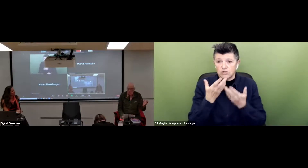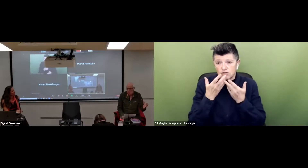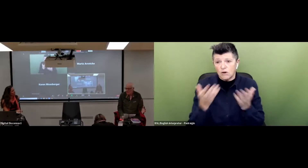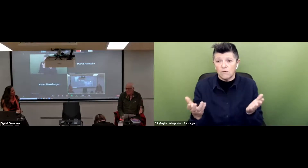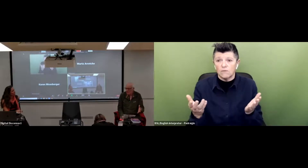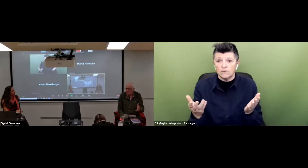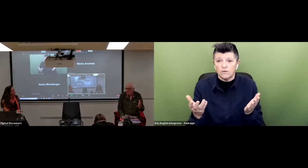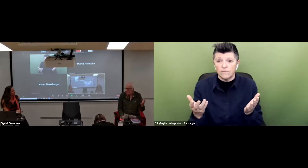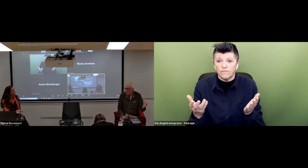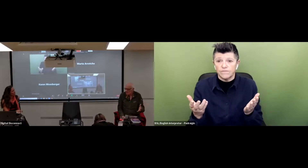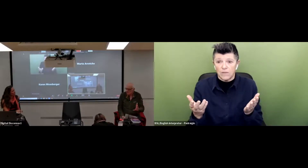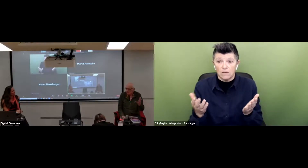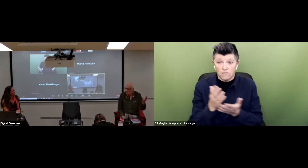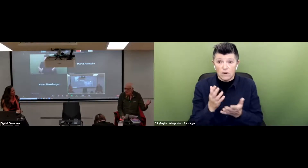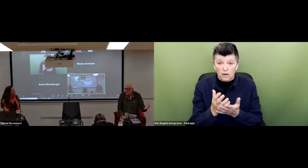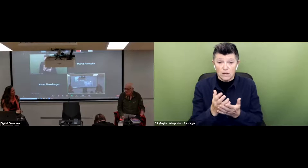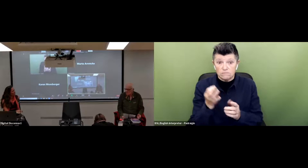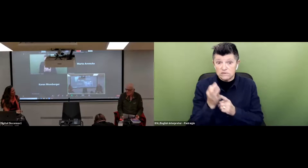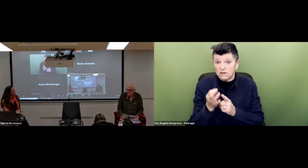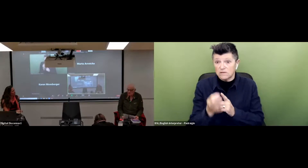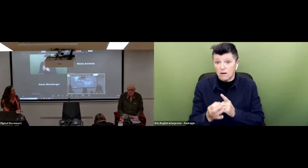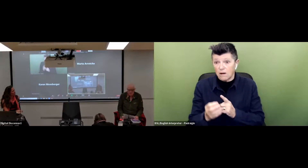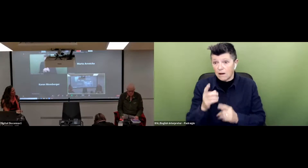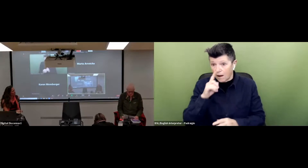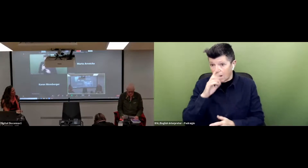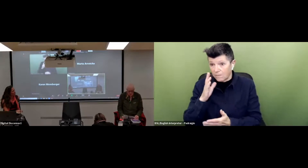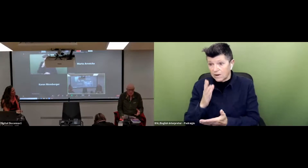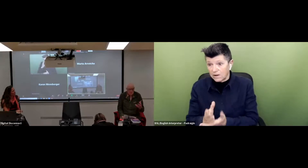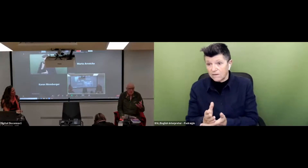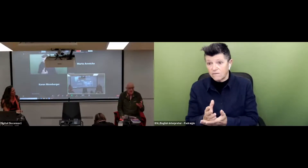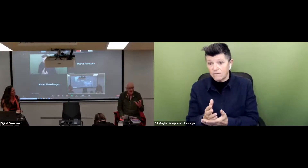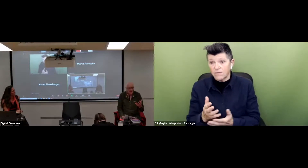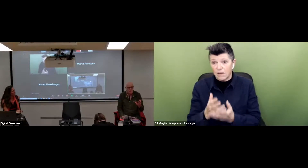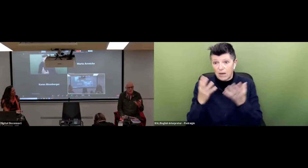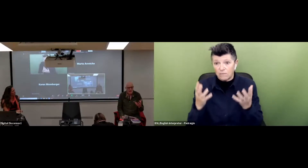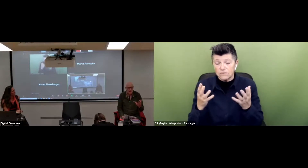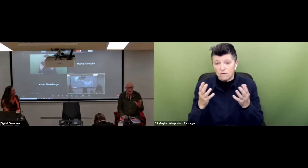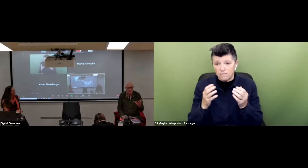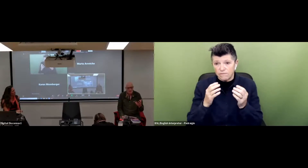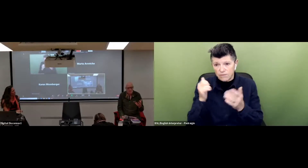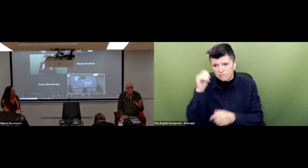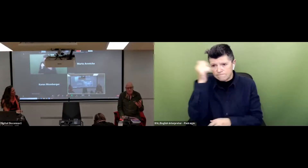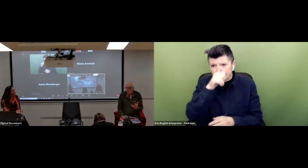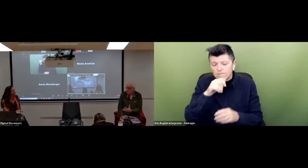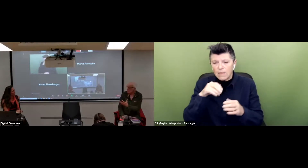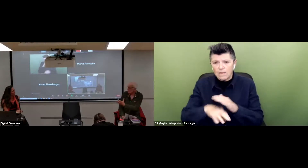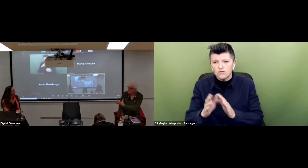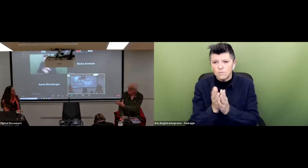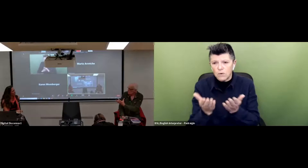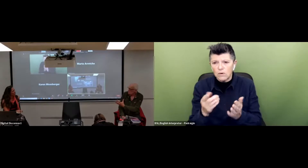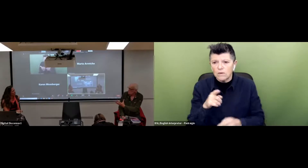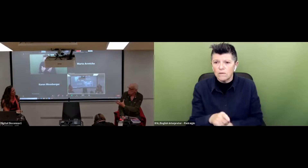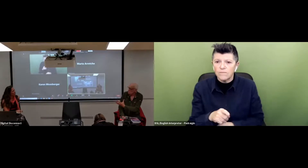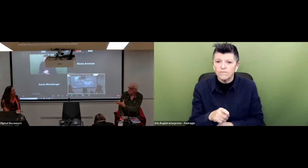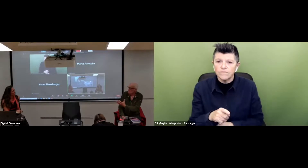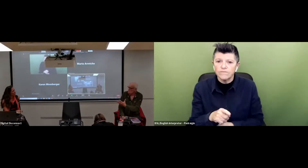in remarkable detail, I can't really believe the amount of scholarship in this book, but it's just that this model of amplification